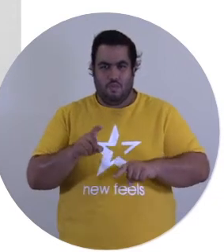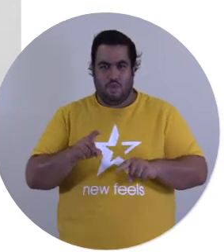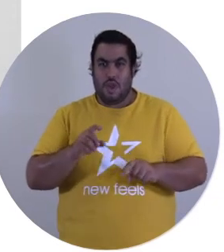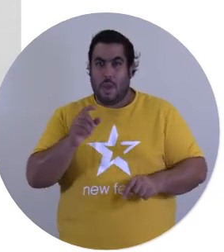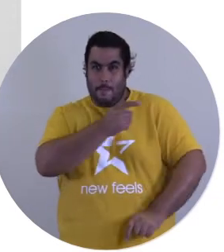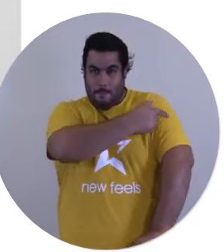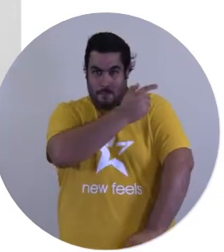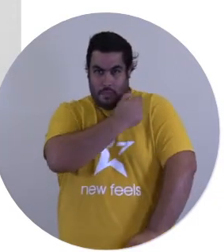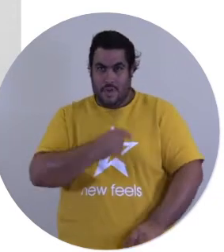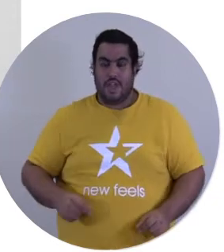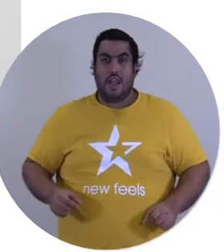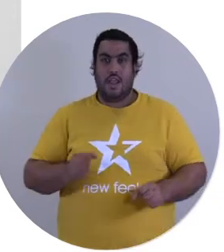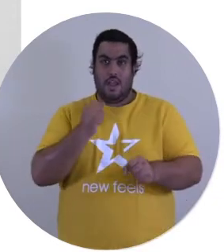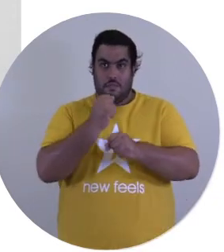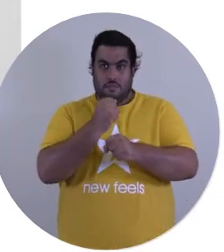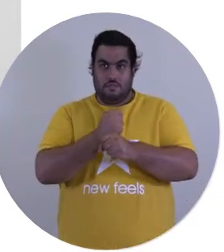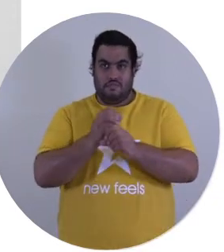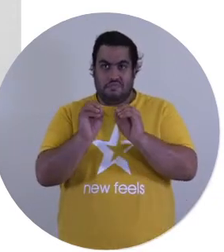jobless. You don't have a job.